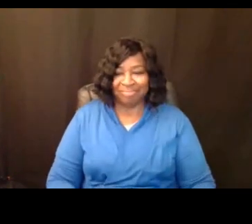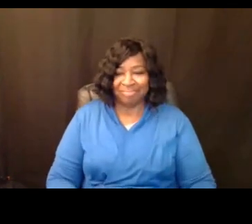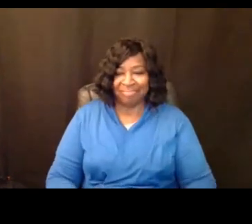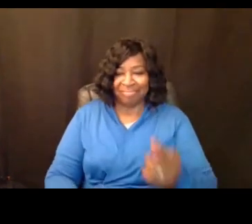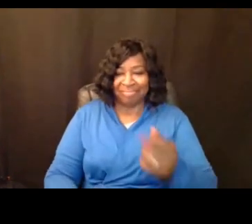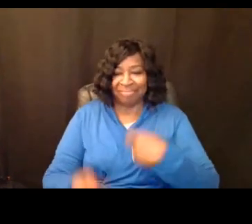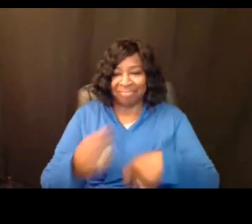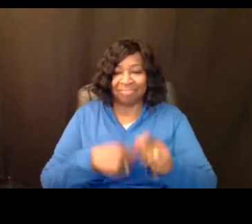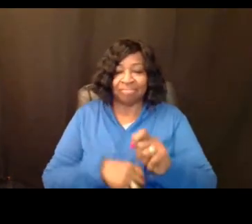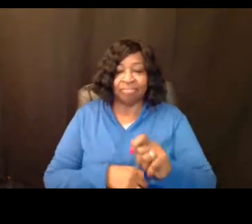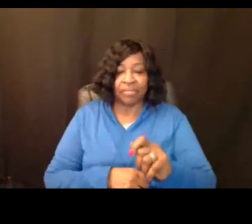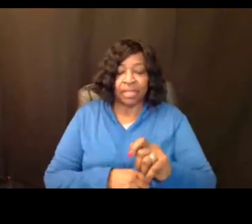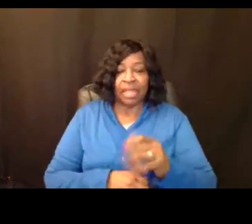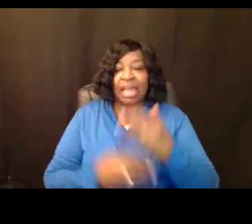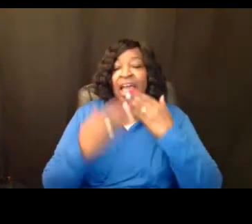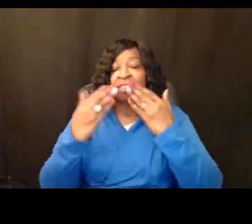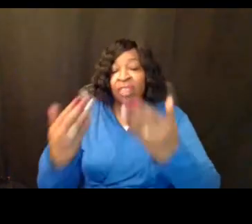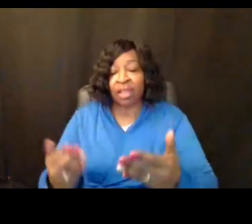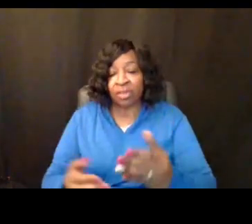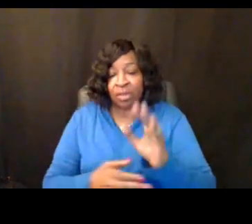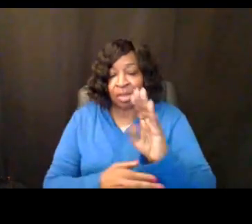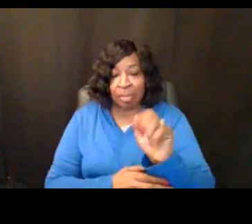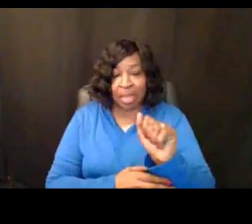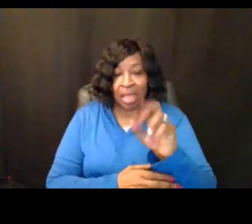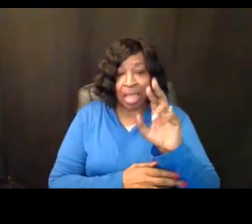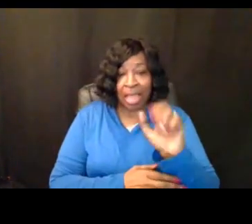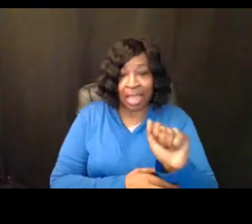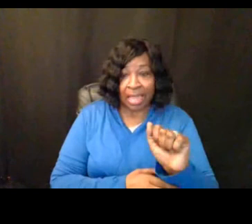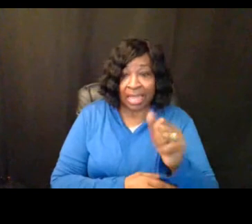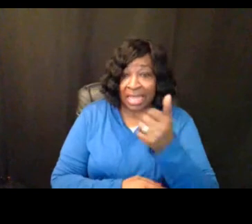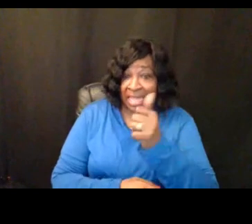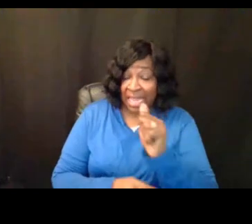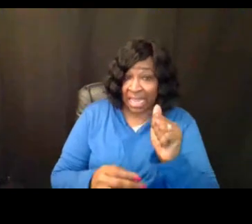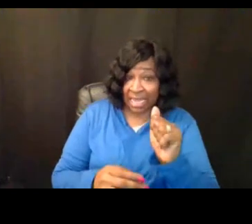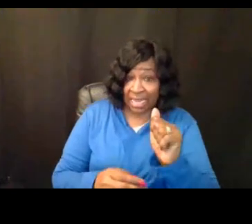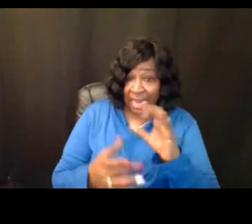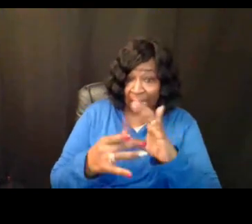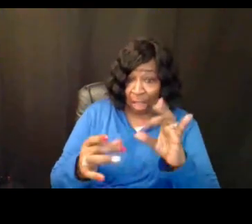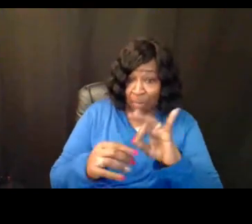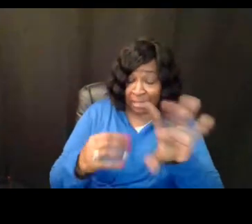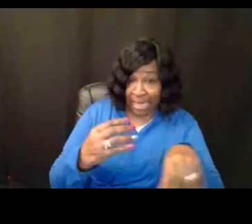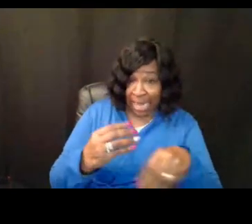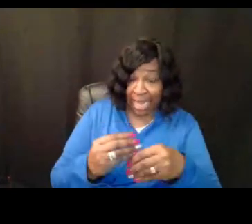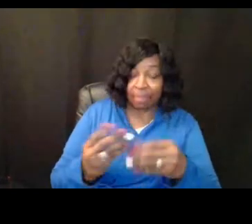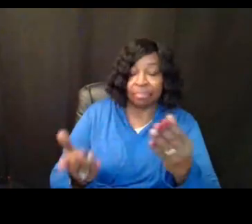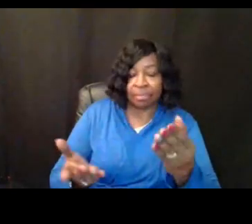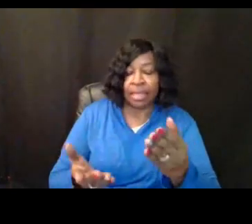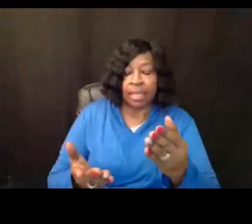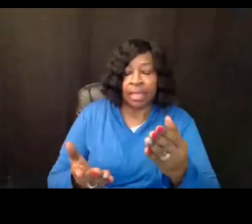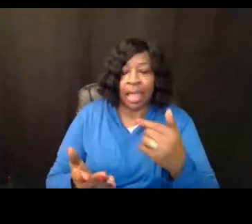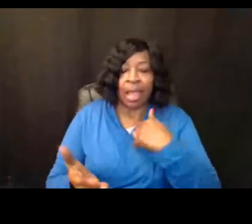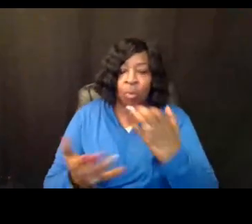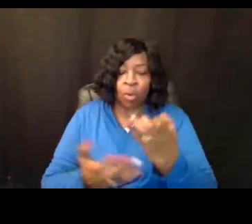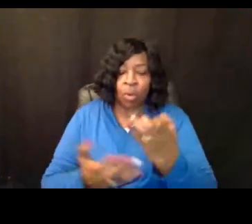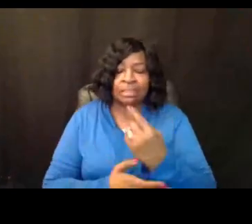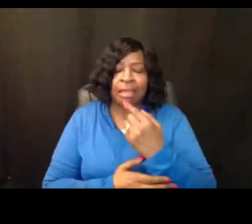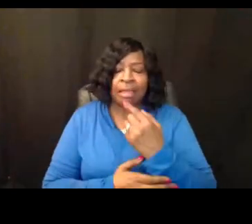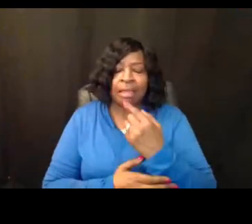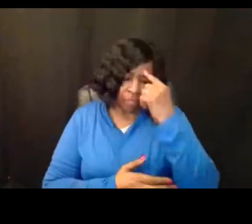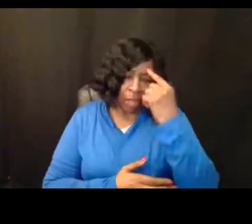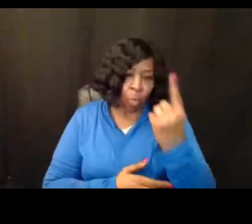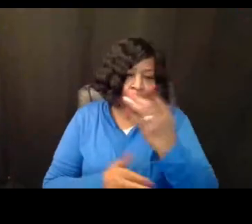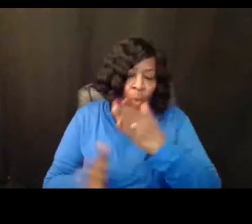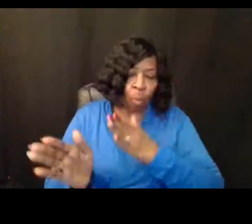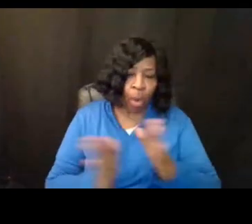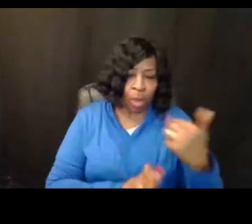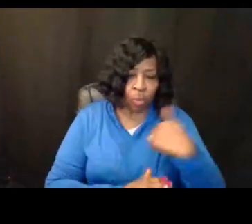Thank you. Mara, any follow-up to that? Yeah, I was going to say, I think one of the ways that we intend to